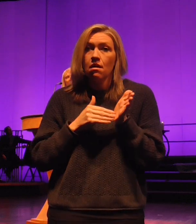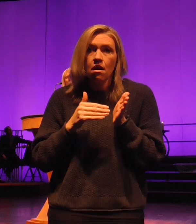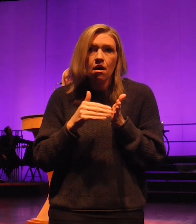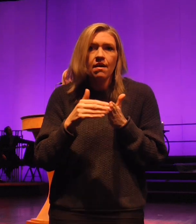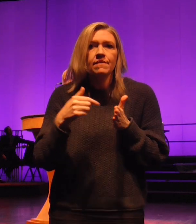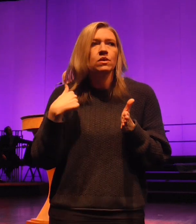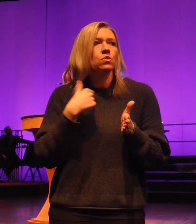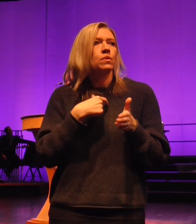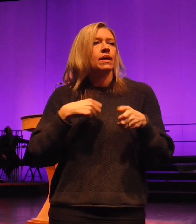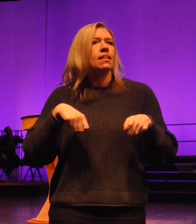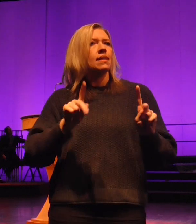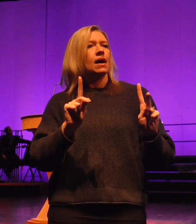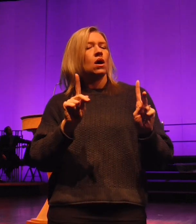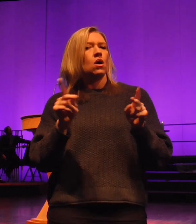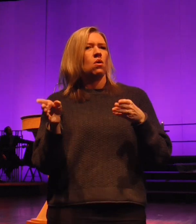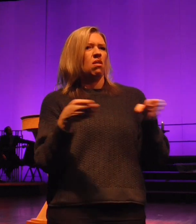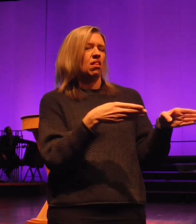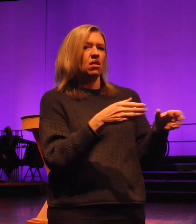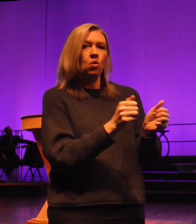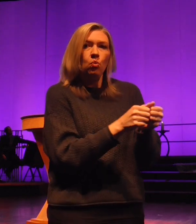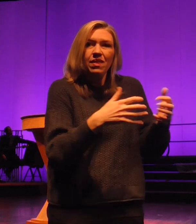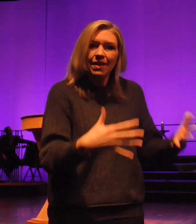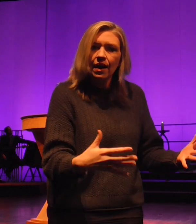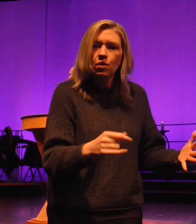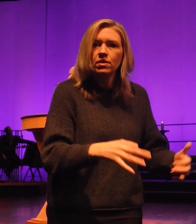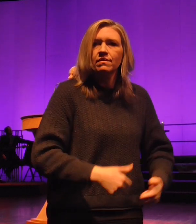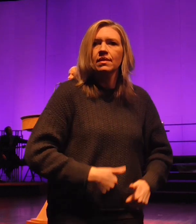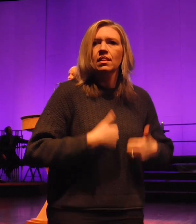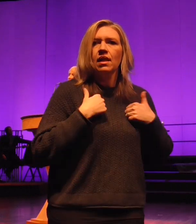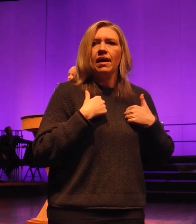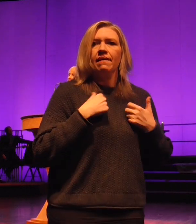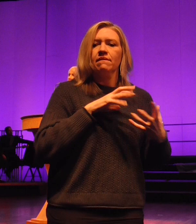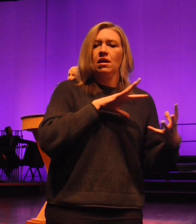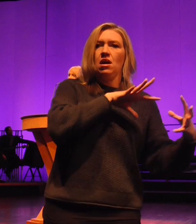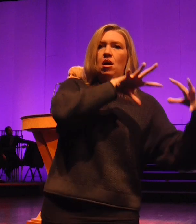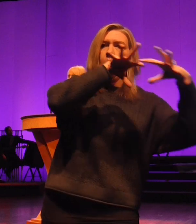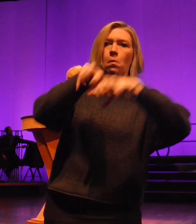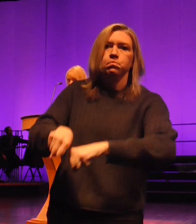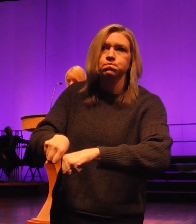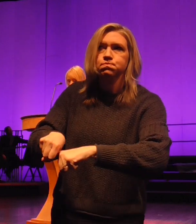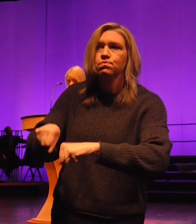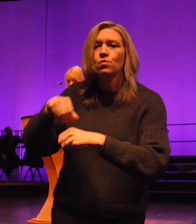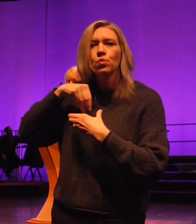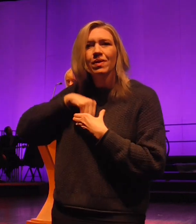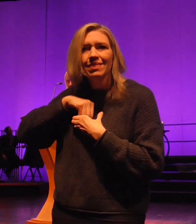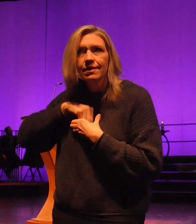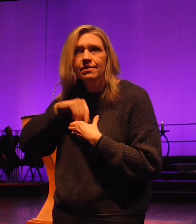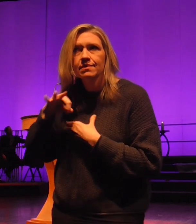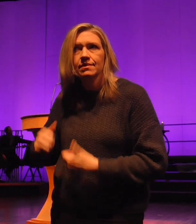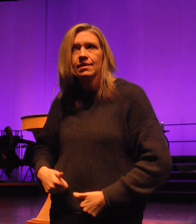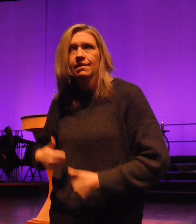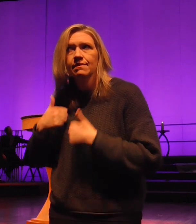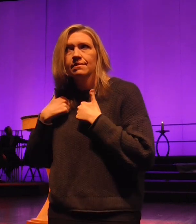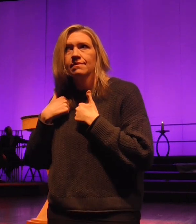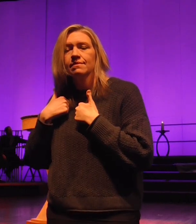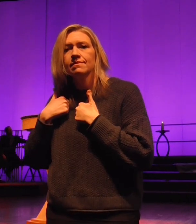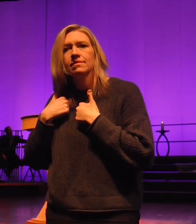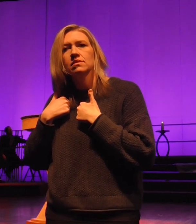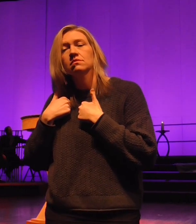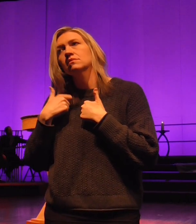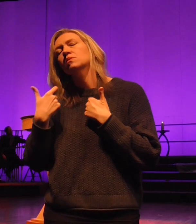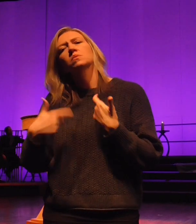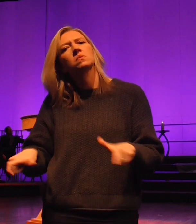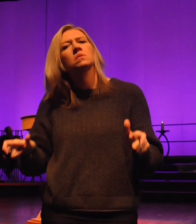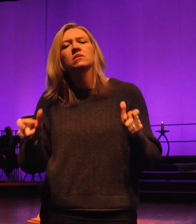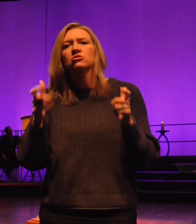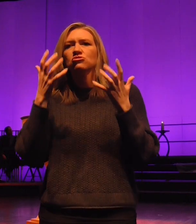we allow the without of our lives to absorb the within of our lives. The great tragedy